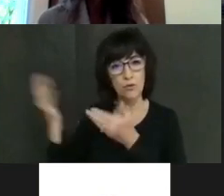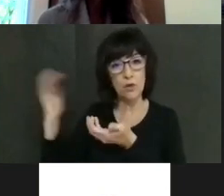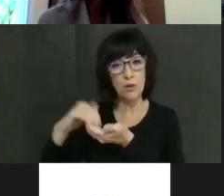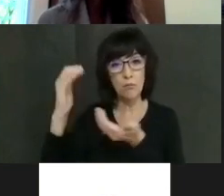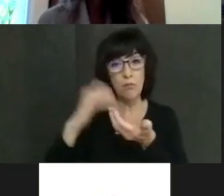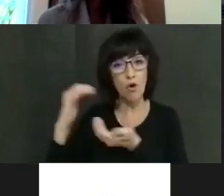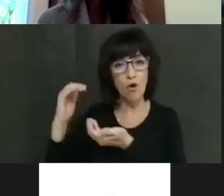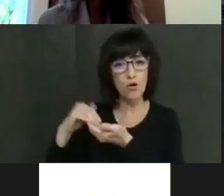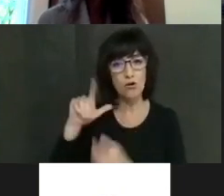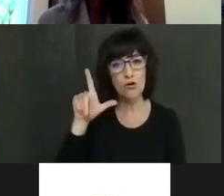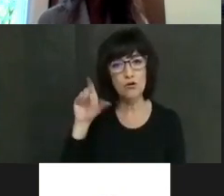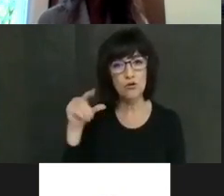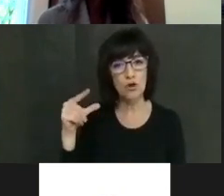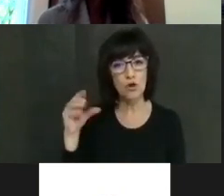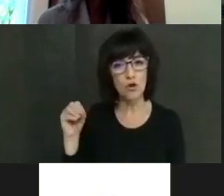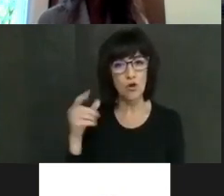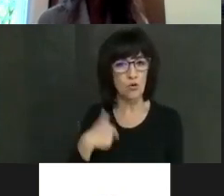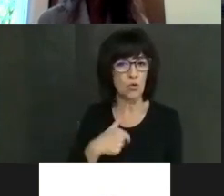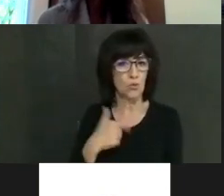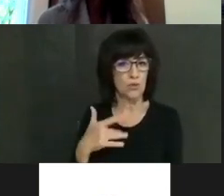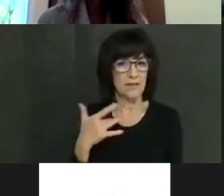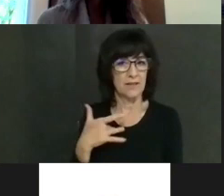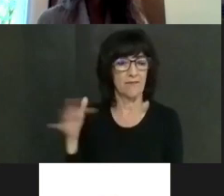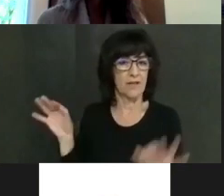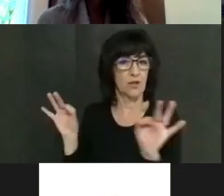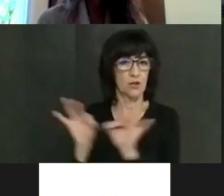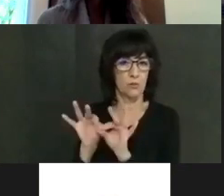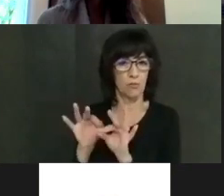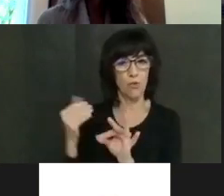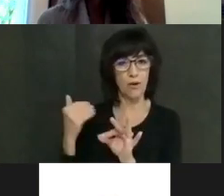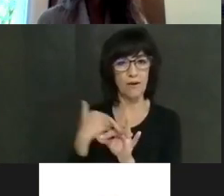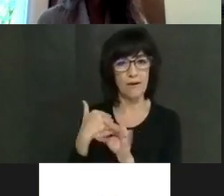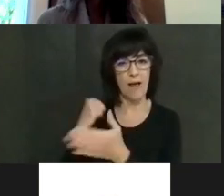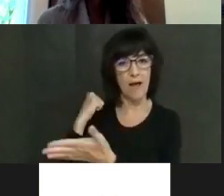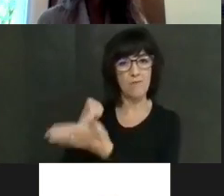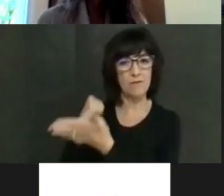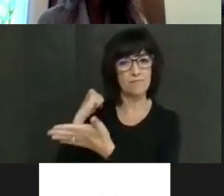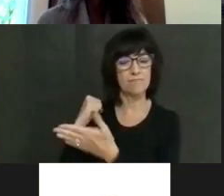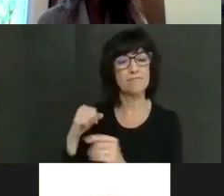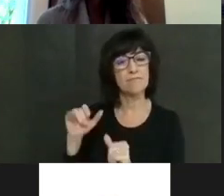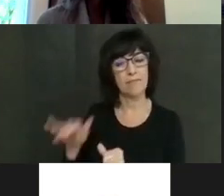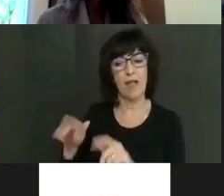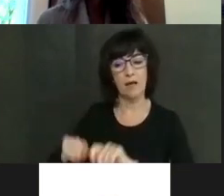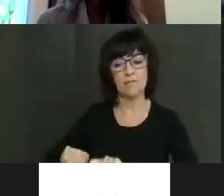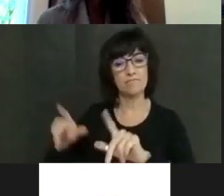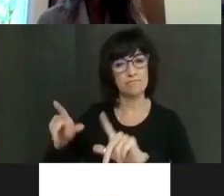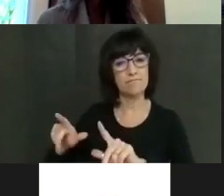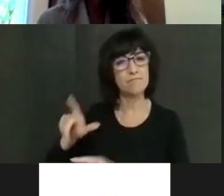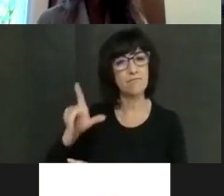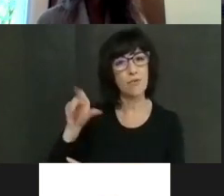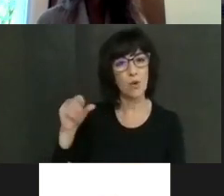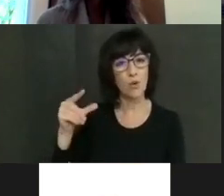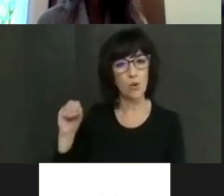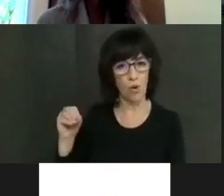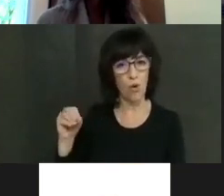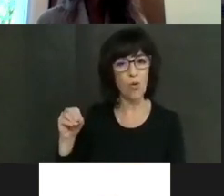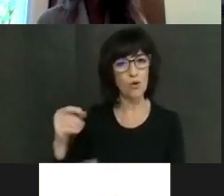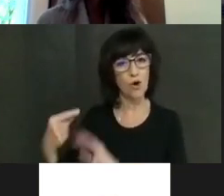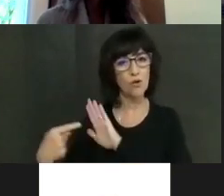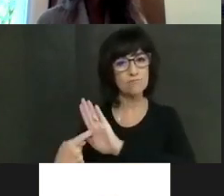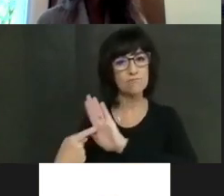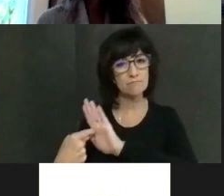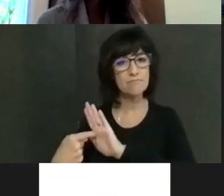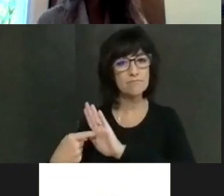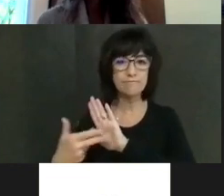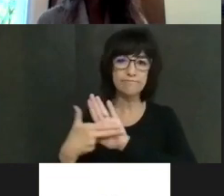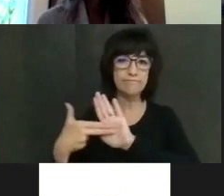to kind of have that good housekeeping seal of approval from different organizations. If your organization feels like this is something that you can